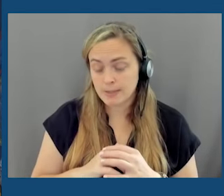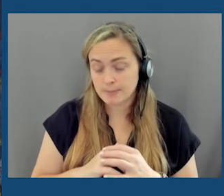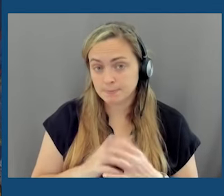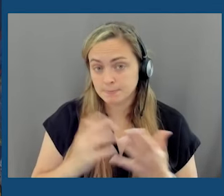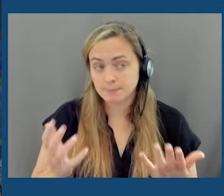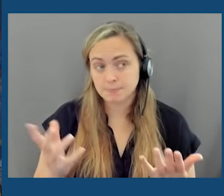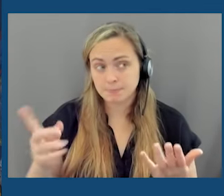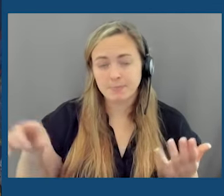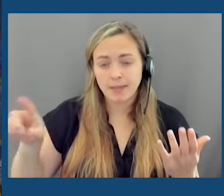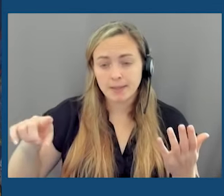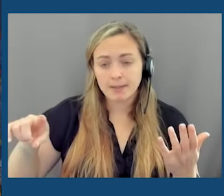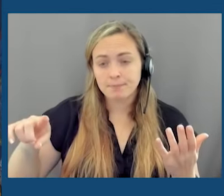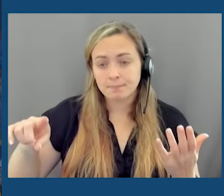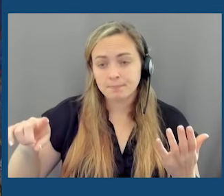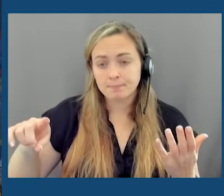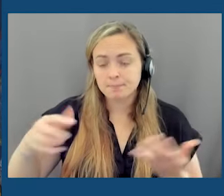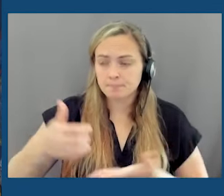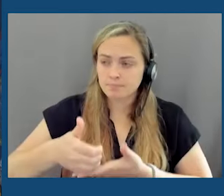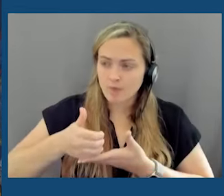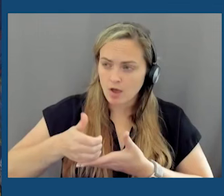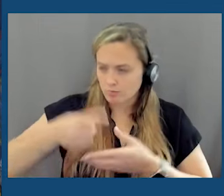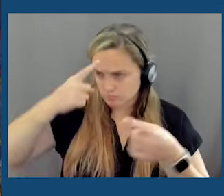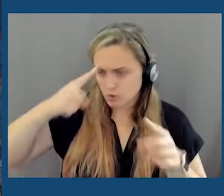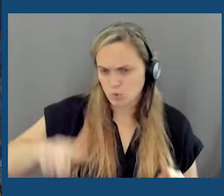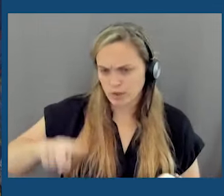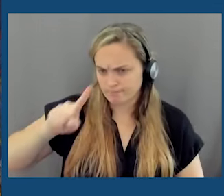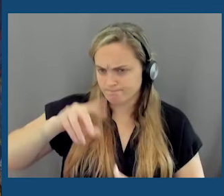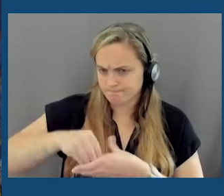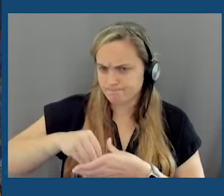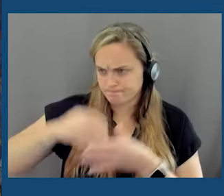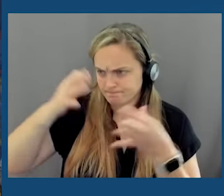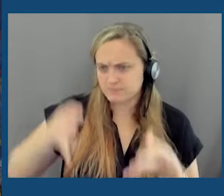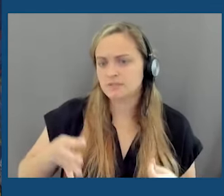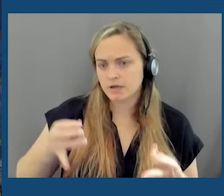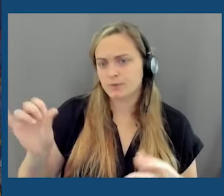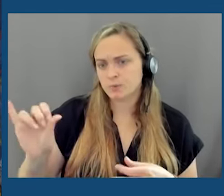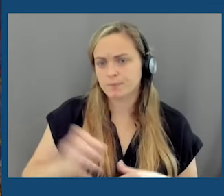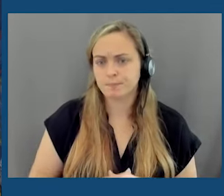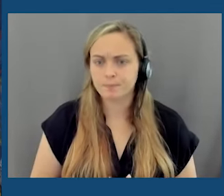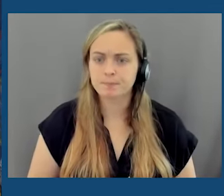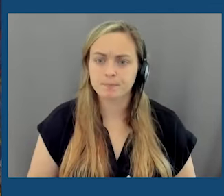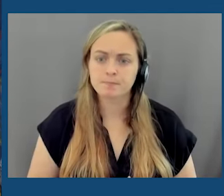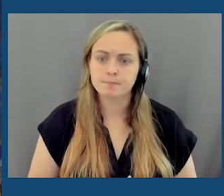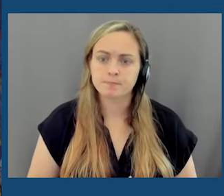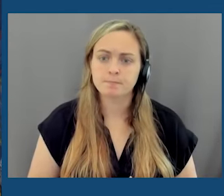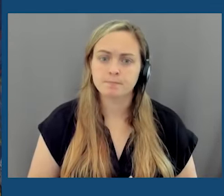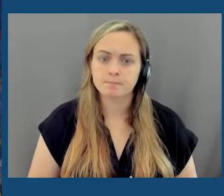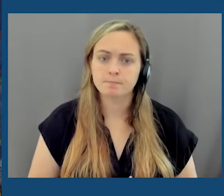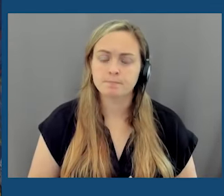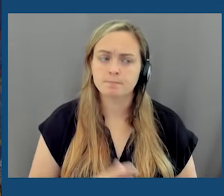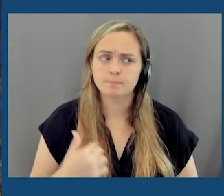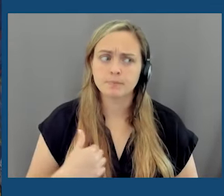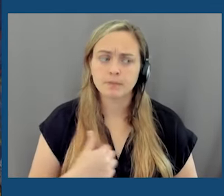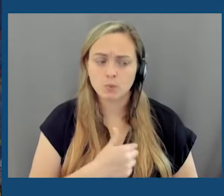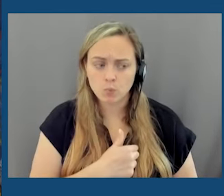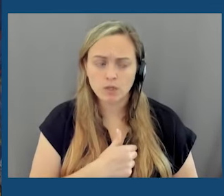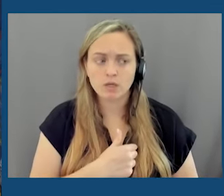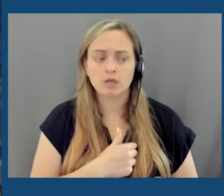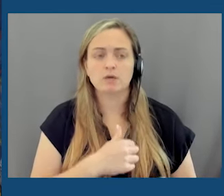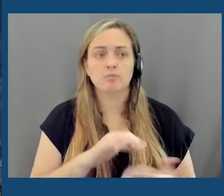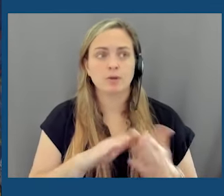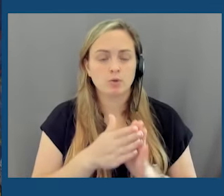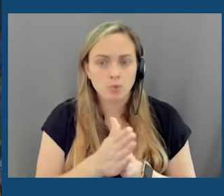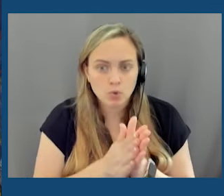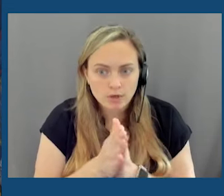and they helped in that agreement, in that decision-making process. We have been community-driven